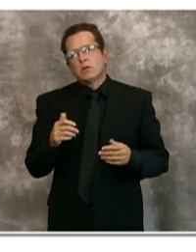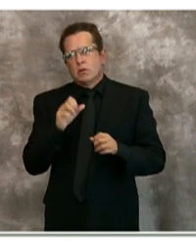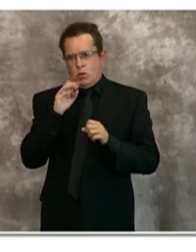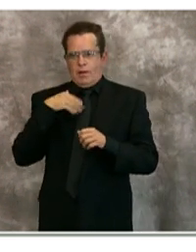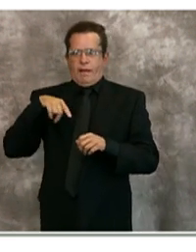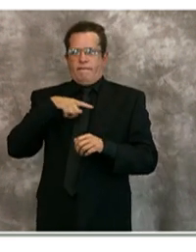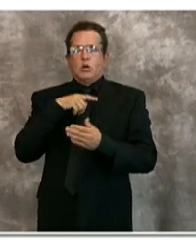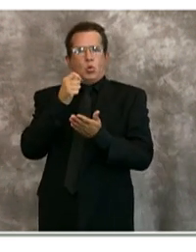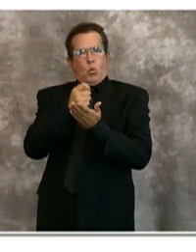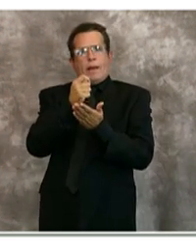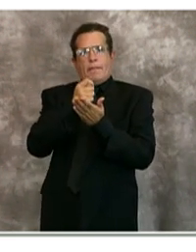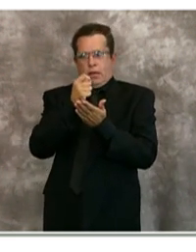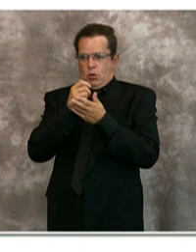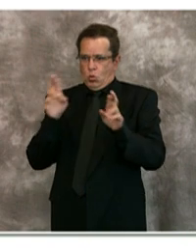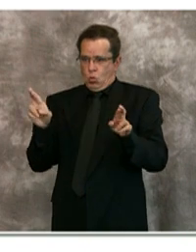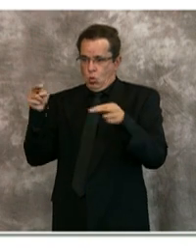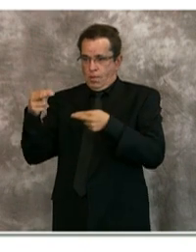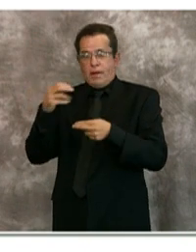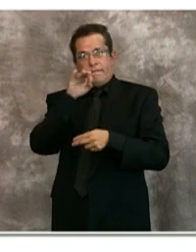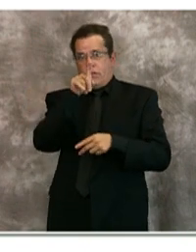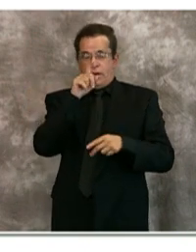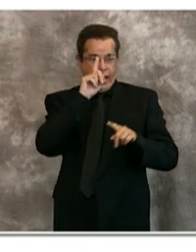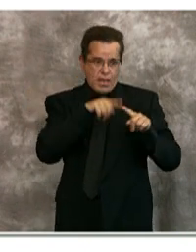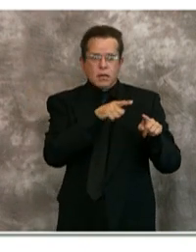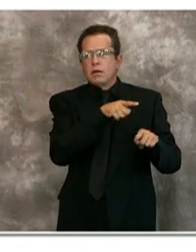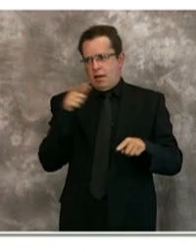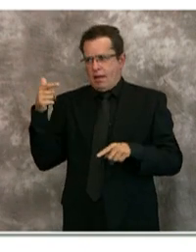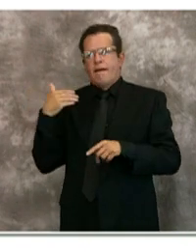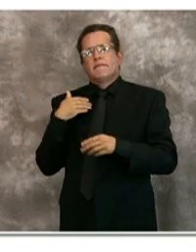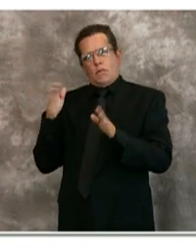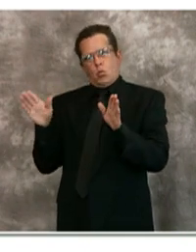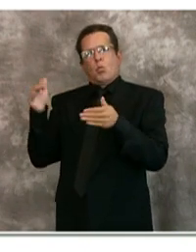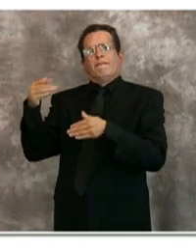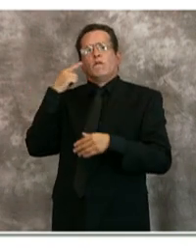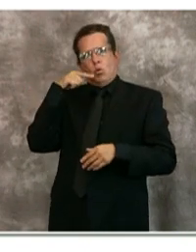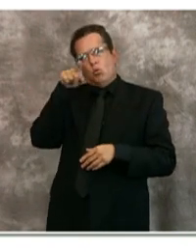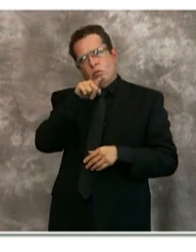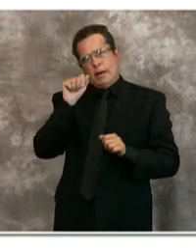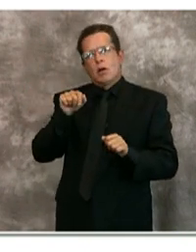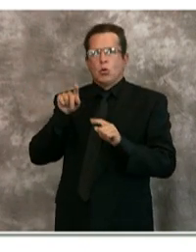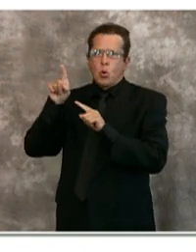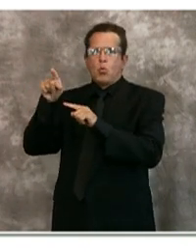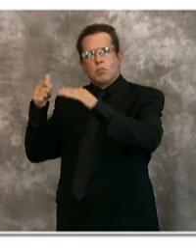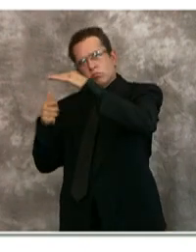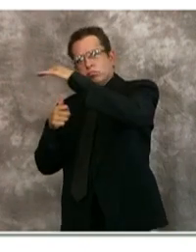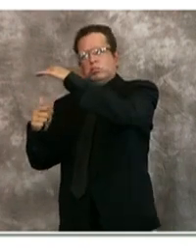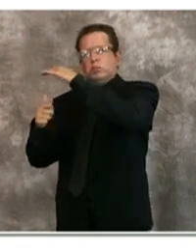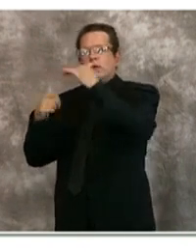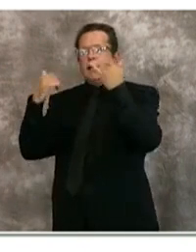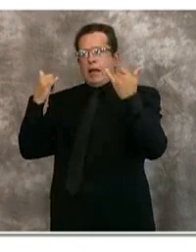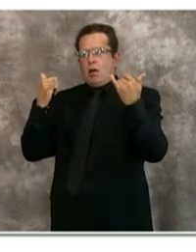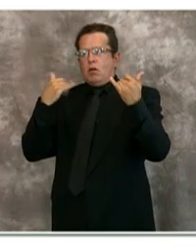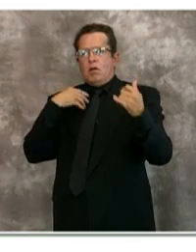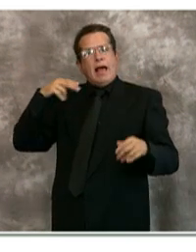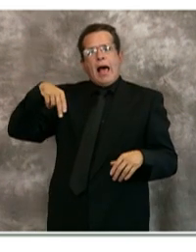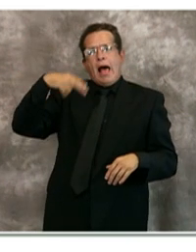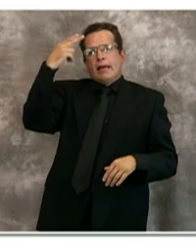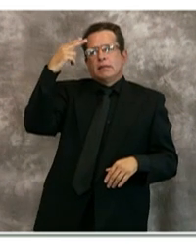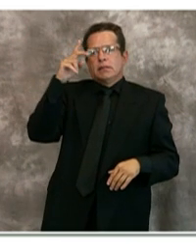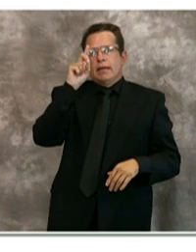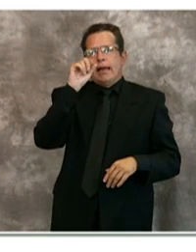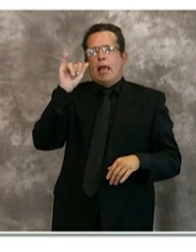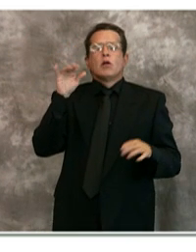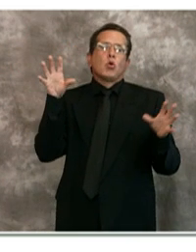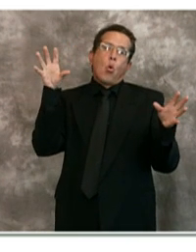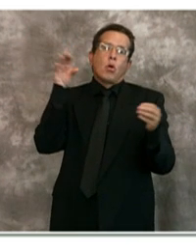treatment rooms remain available for anyone who cannot isolate safely at home. Today, as I mentioned earlier, we are reporting our single highest day total, but again, it's in